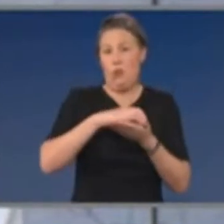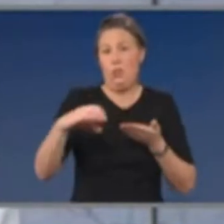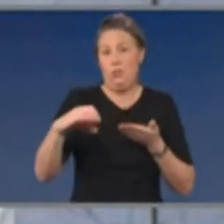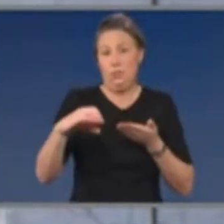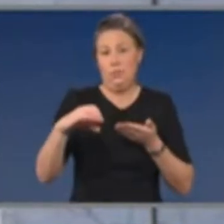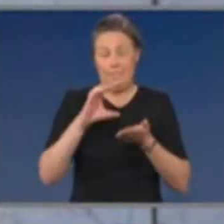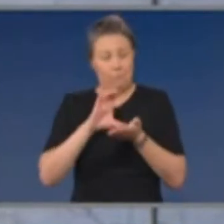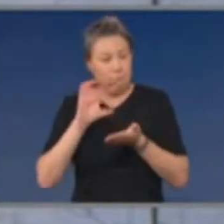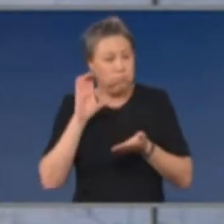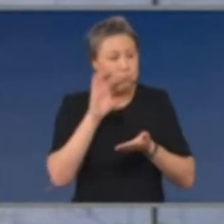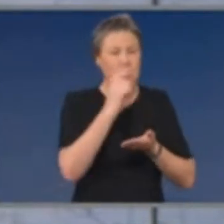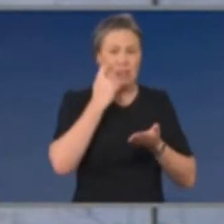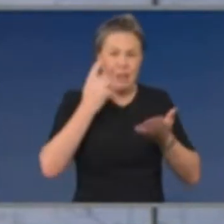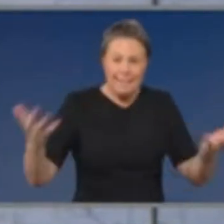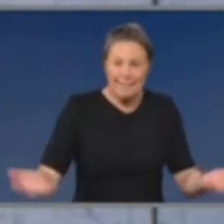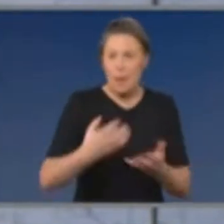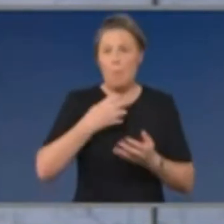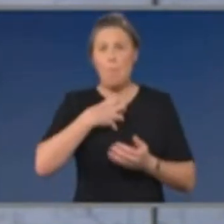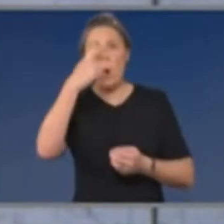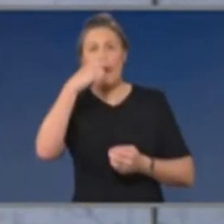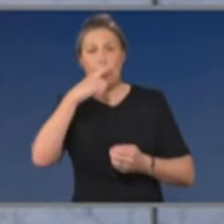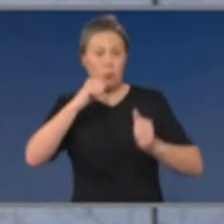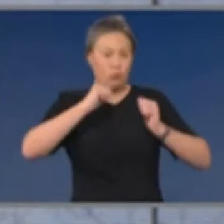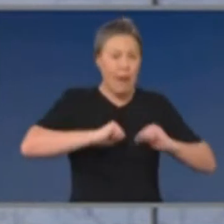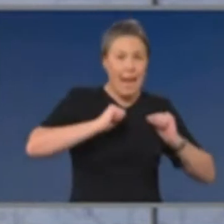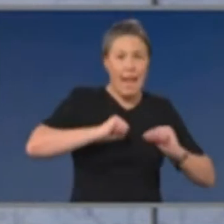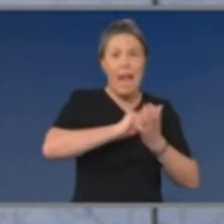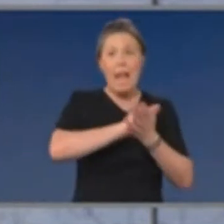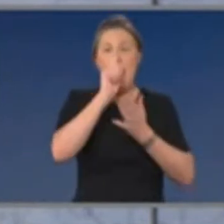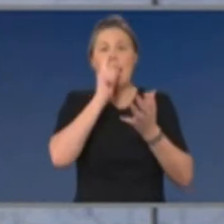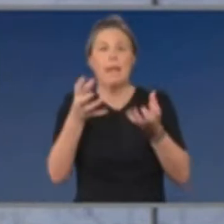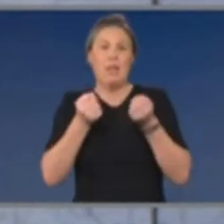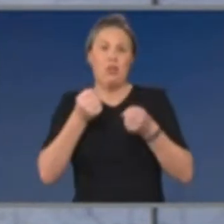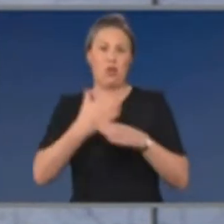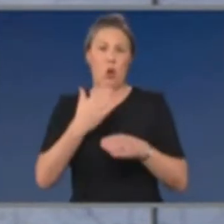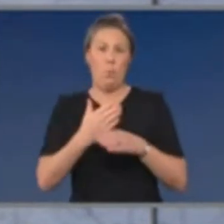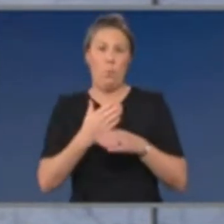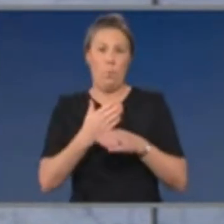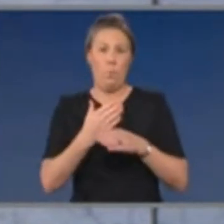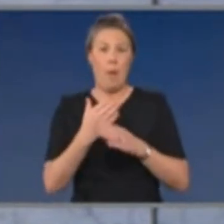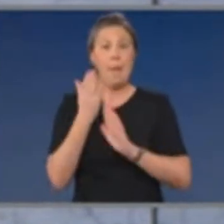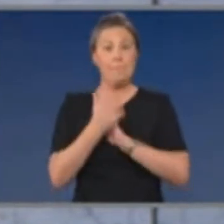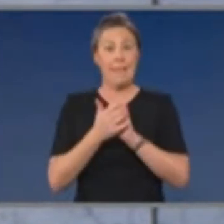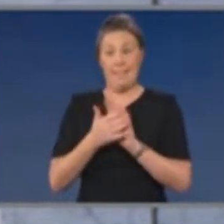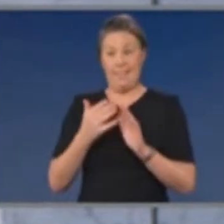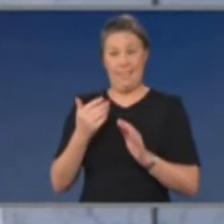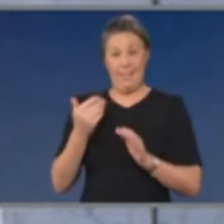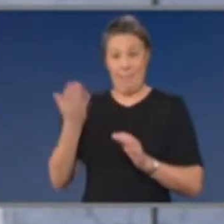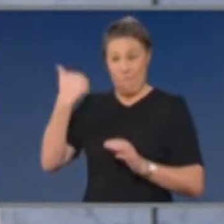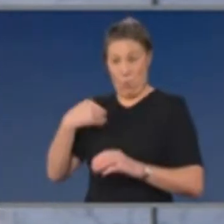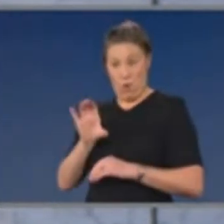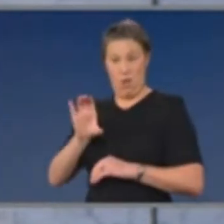and training. $1.5 billion is an extension of the original support for apprentice and trainee